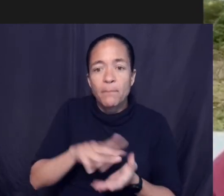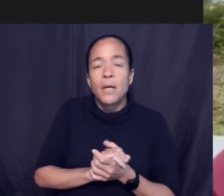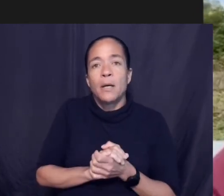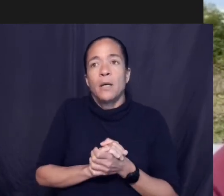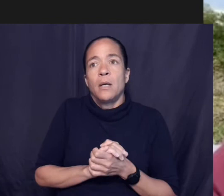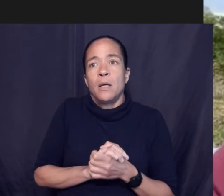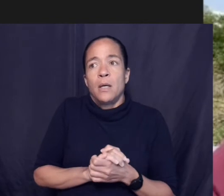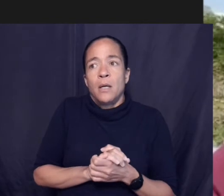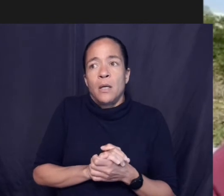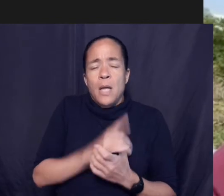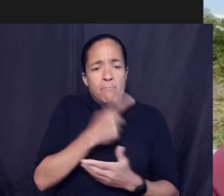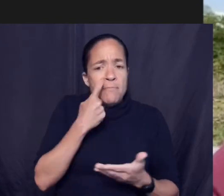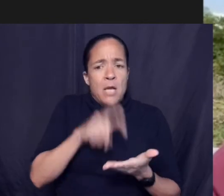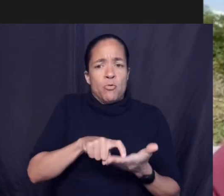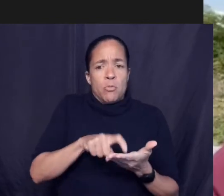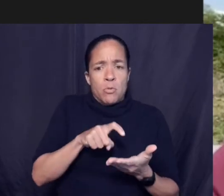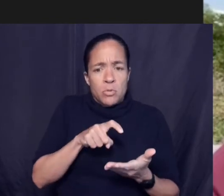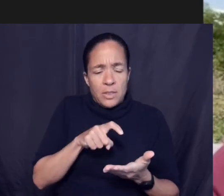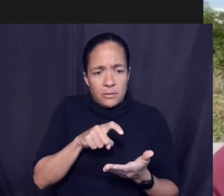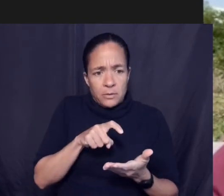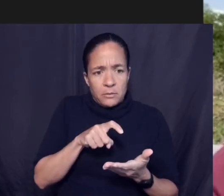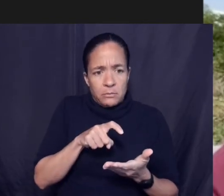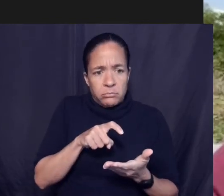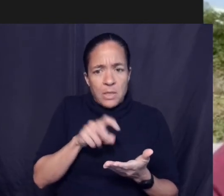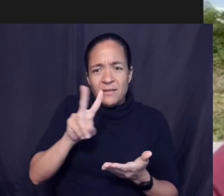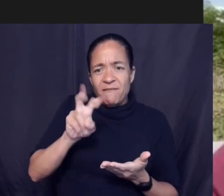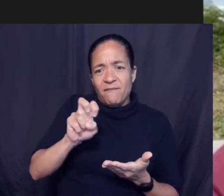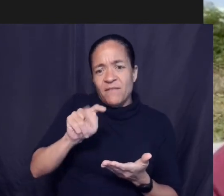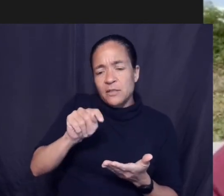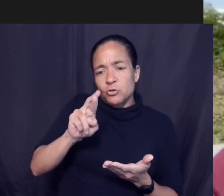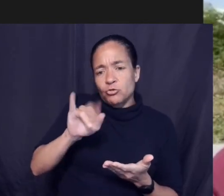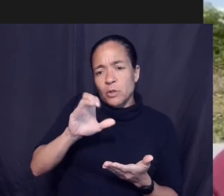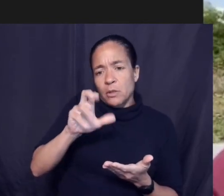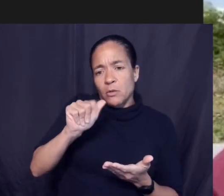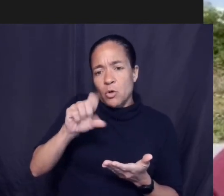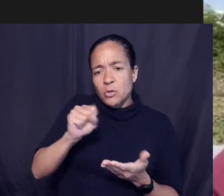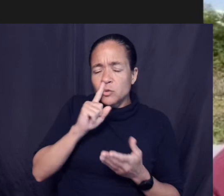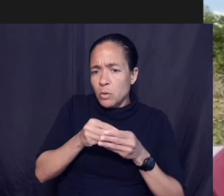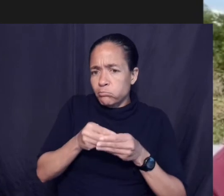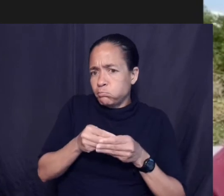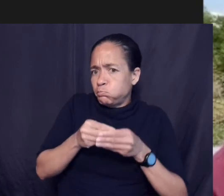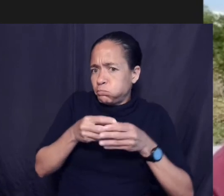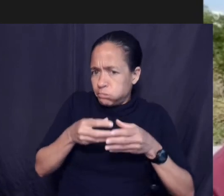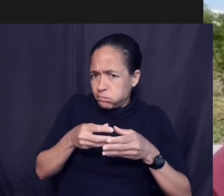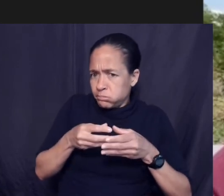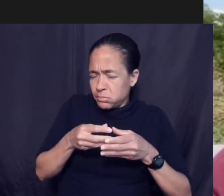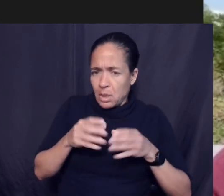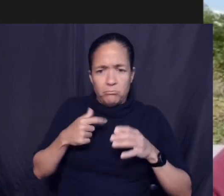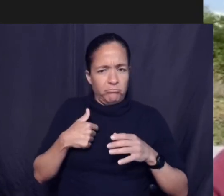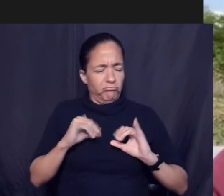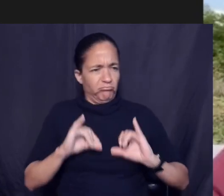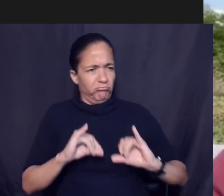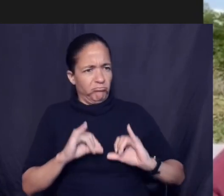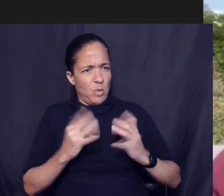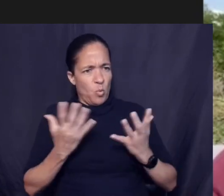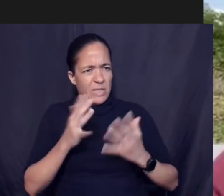And in that time, they noticed some enlarged ventricles. And so